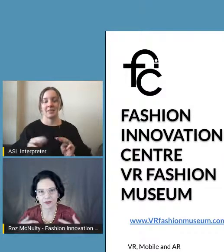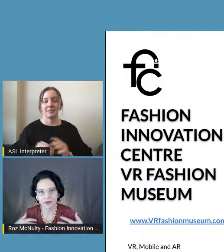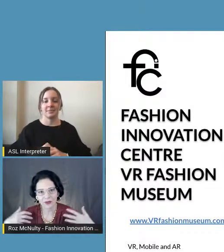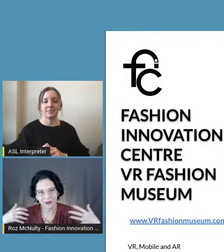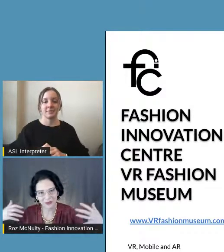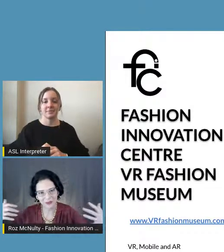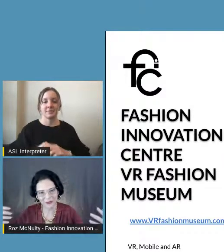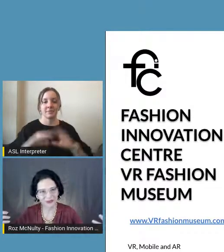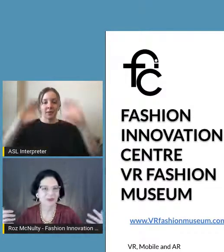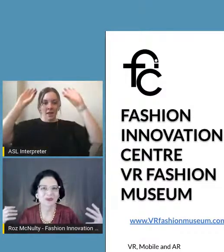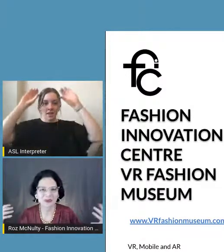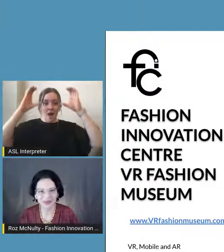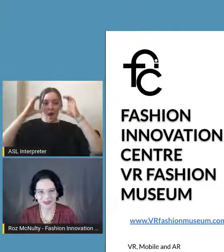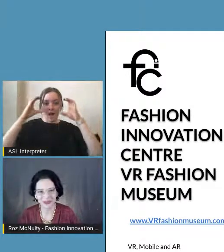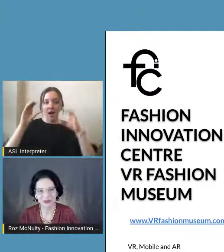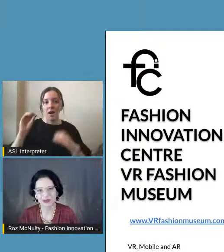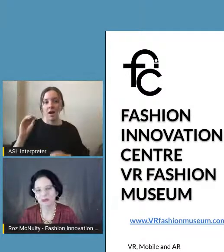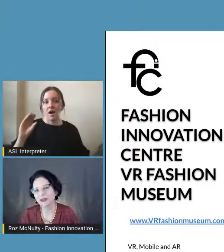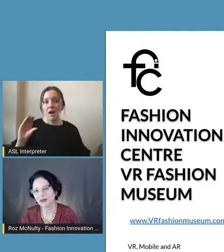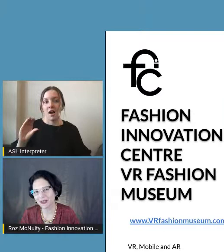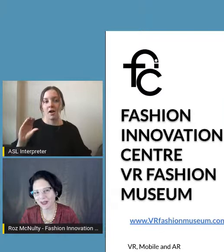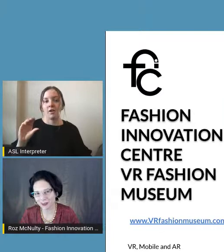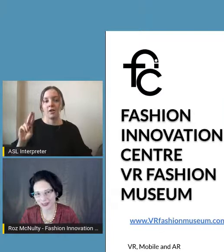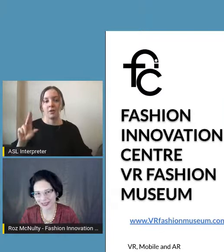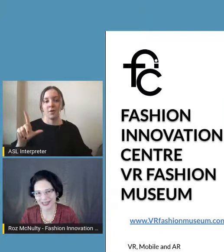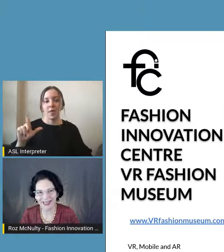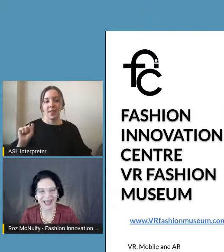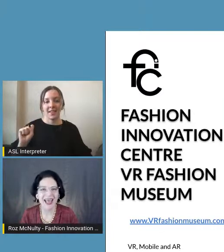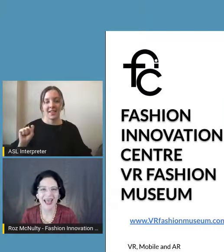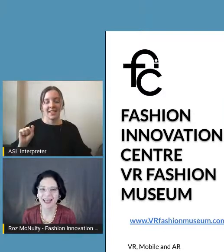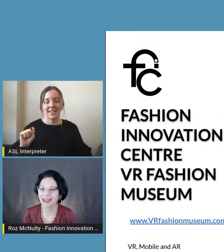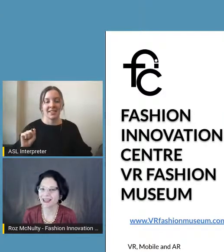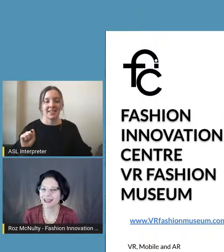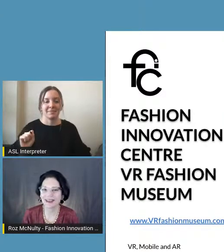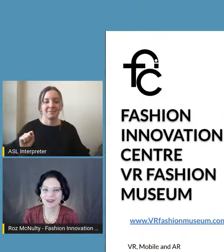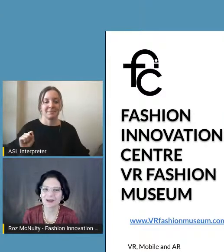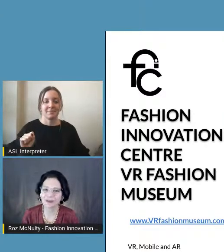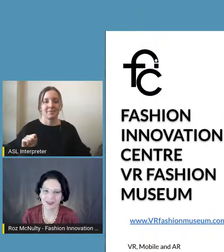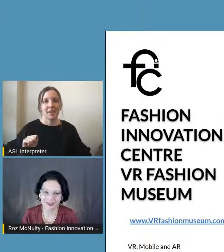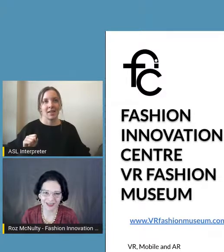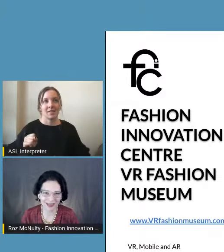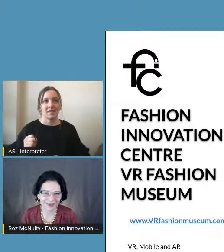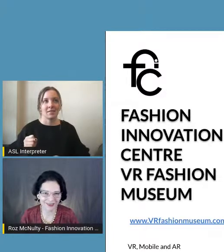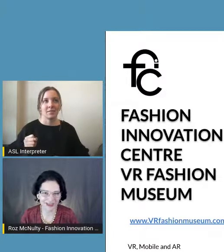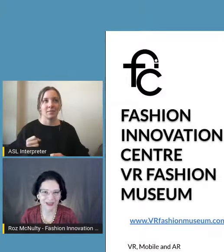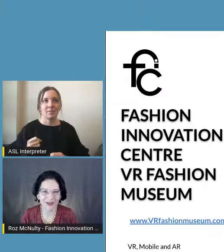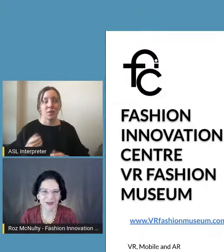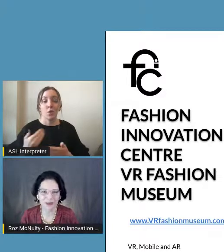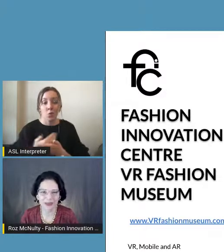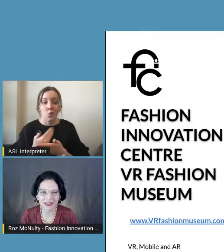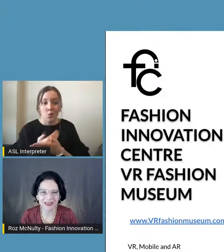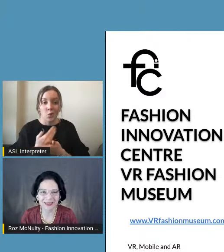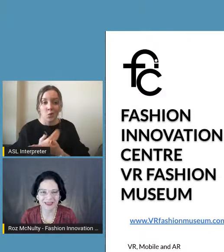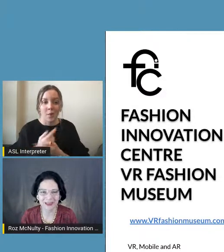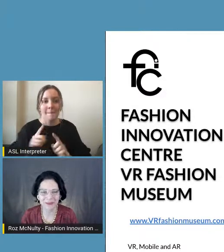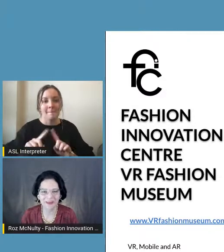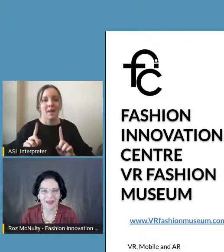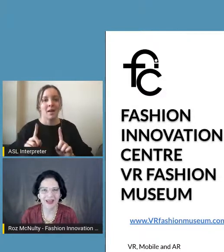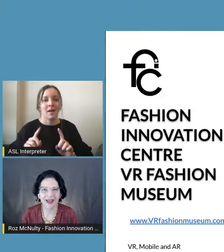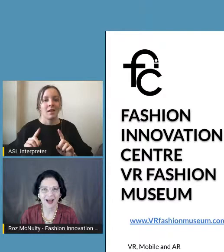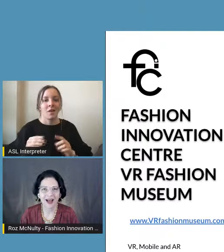ahead of their time in terms of culture, but they're coming and it is a fantastic